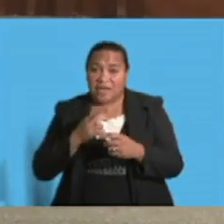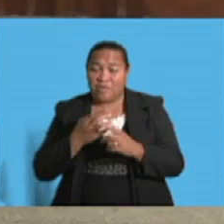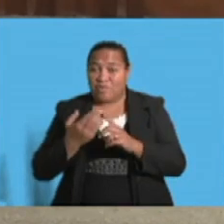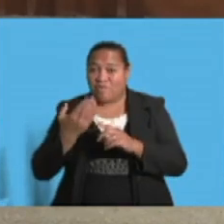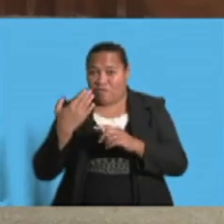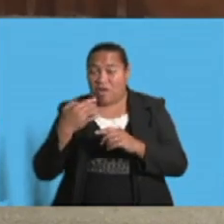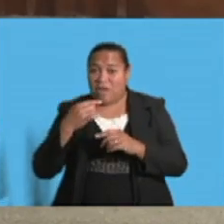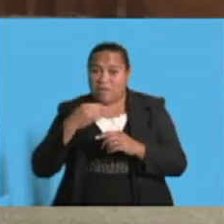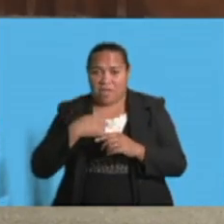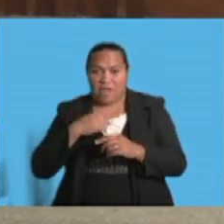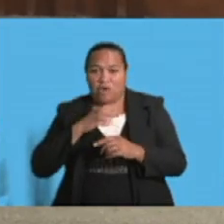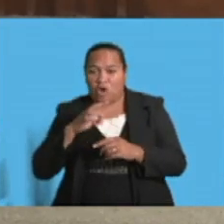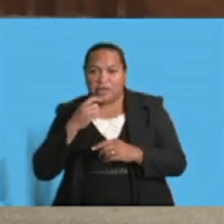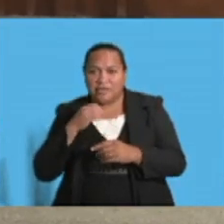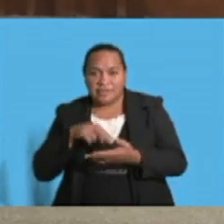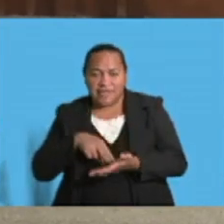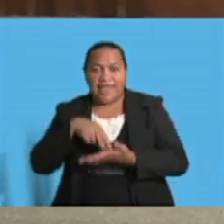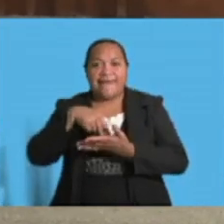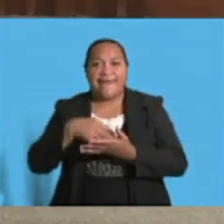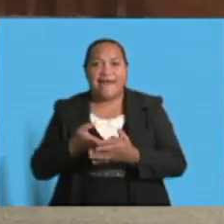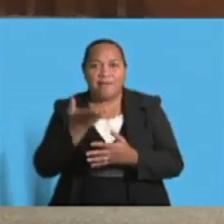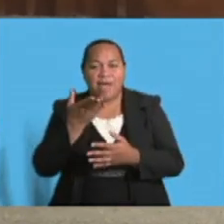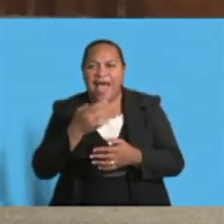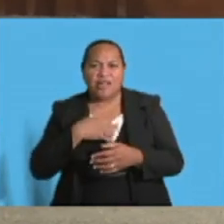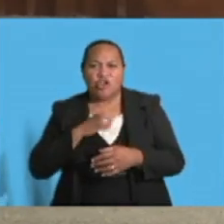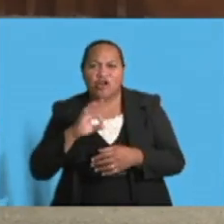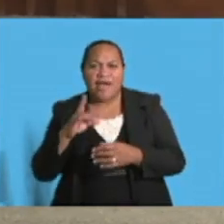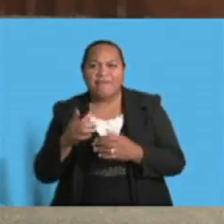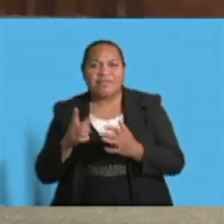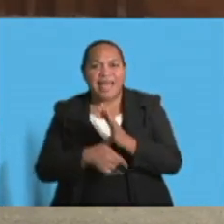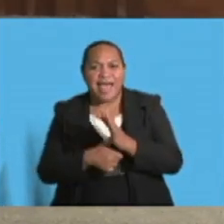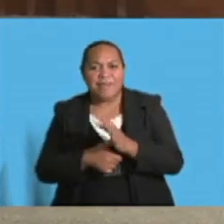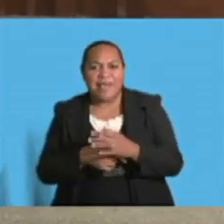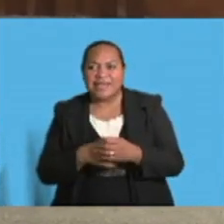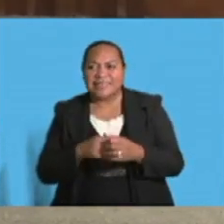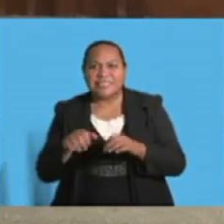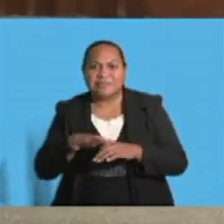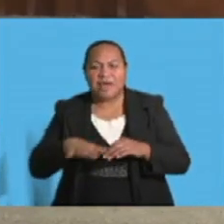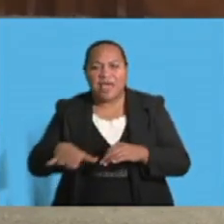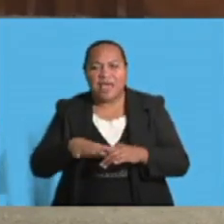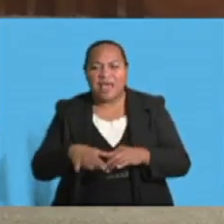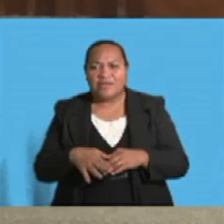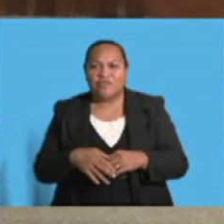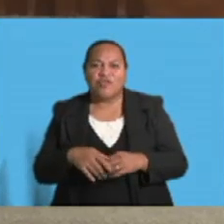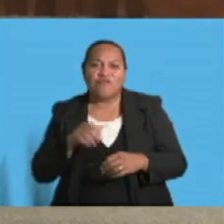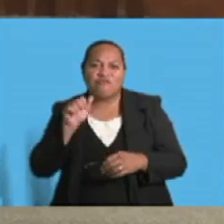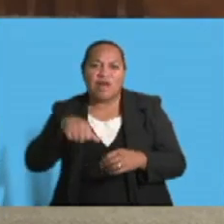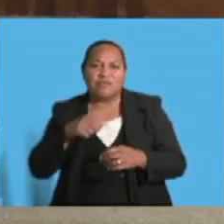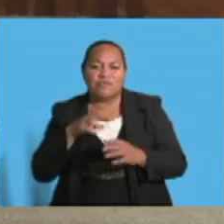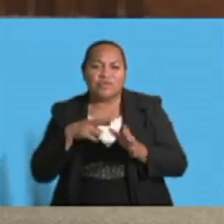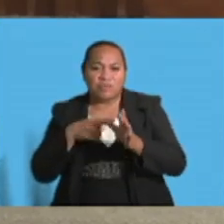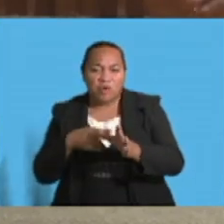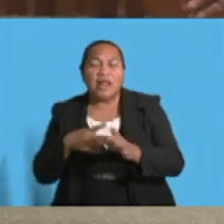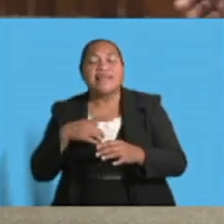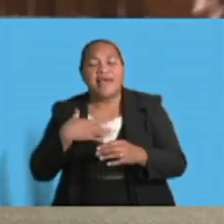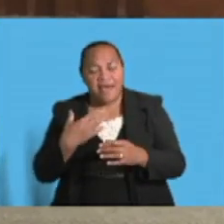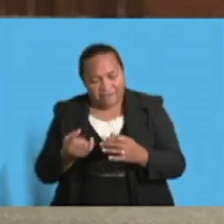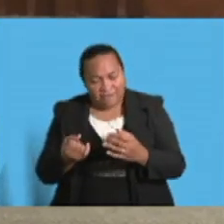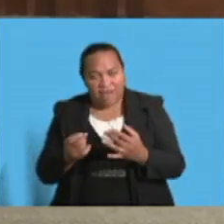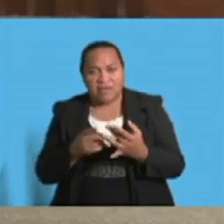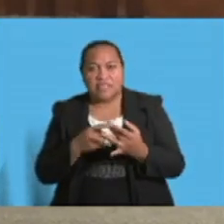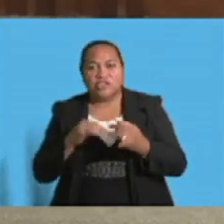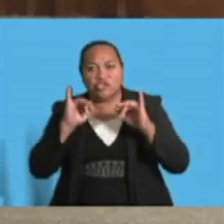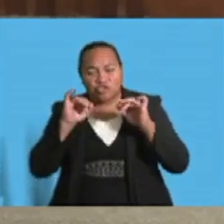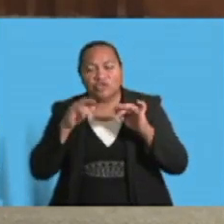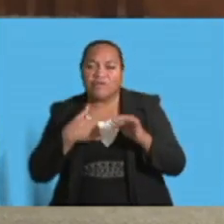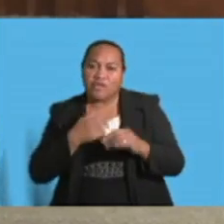up, I don't have the kind of time and space that he has the right of response. No, sir. There are issues that I have said,